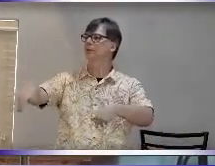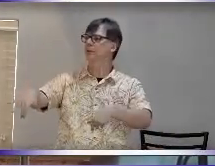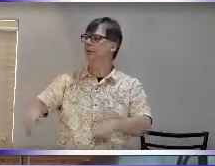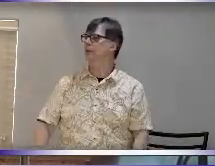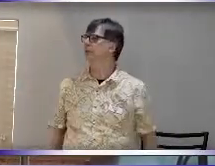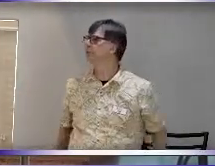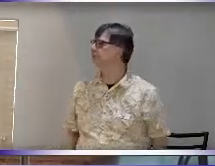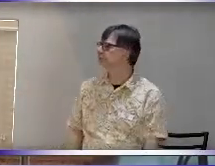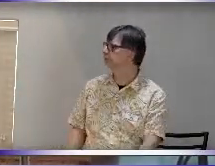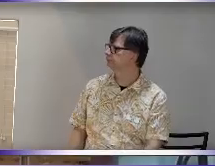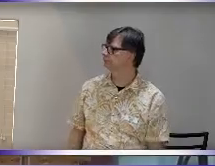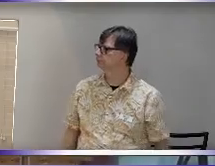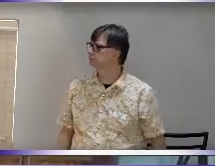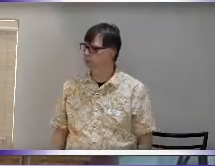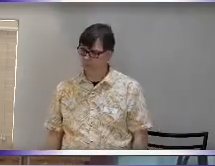vanishes.